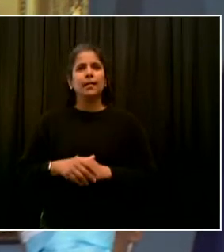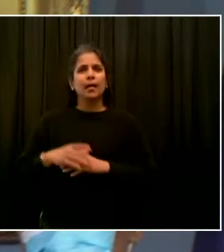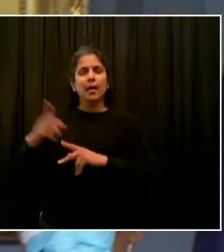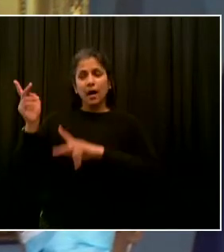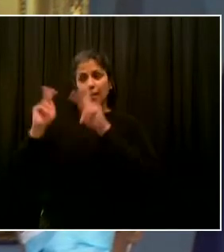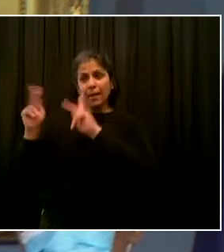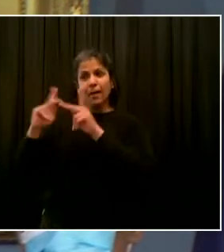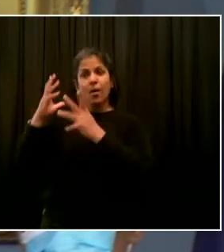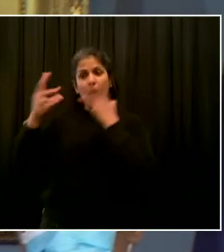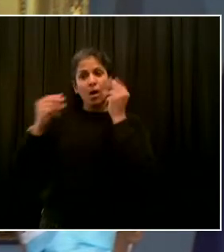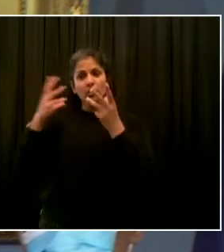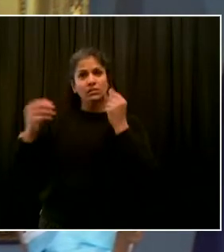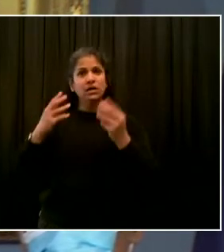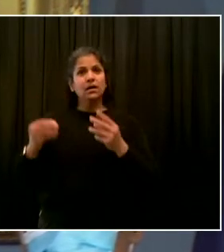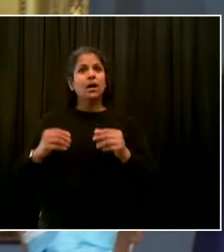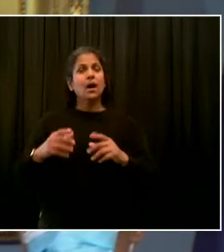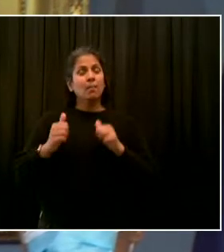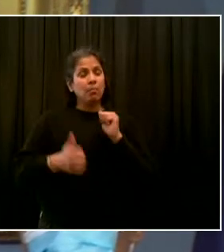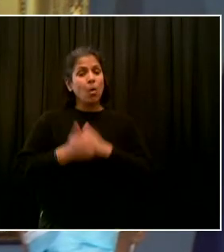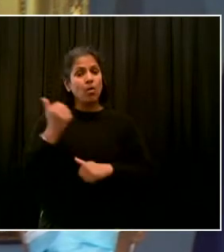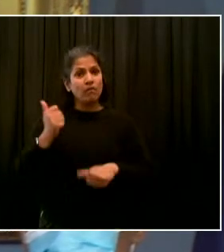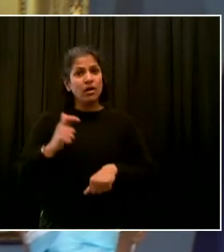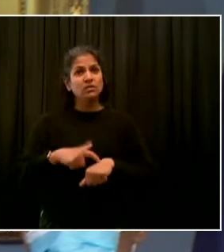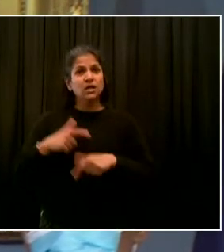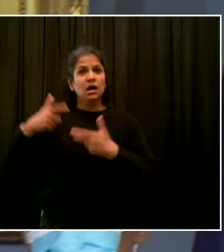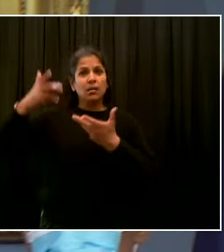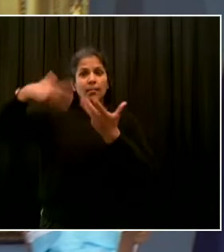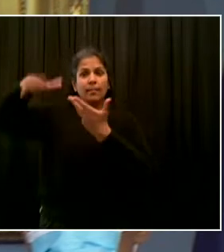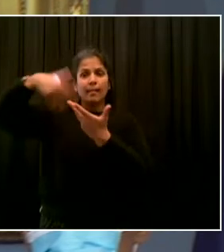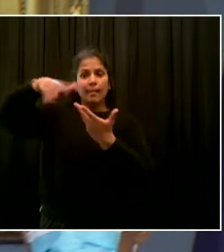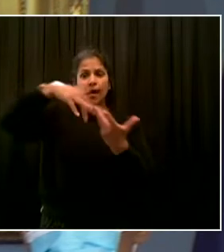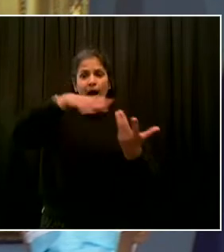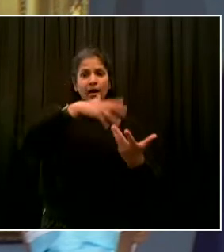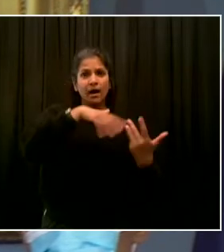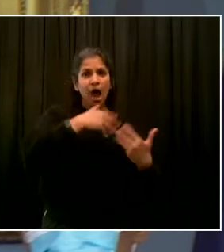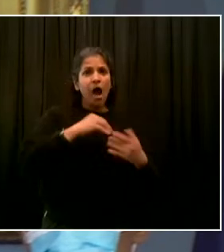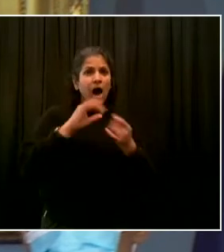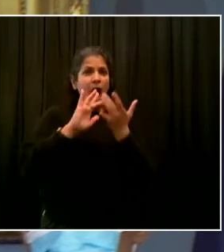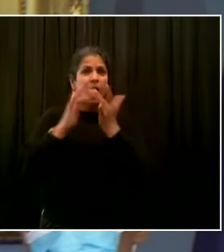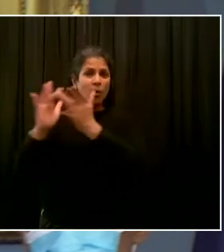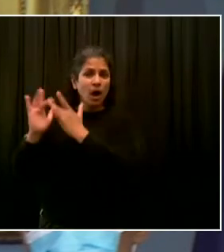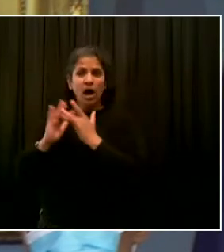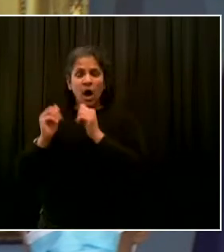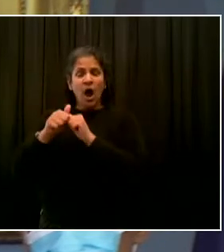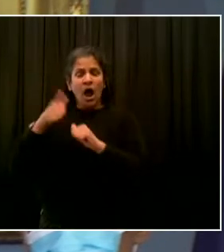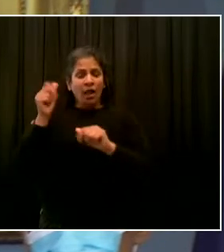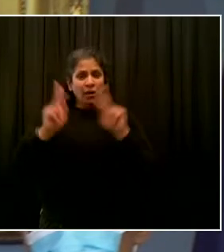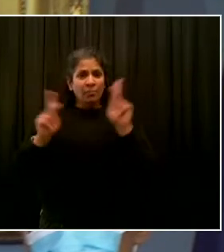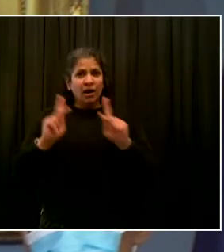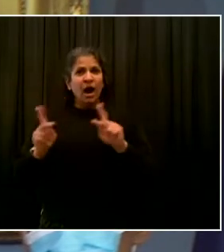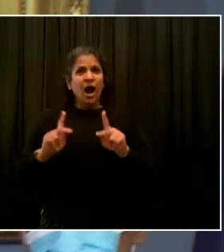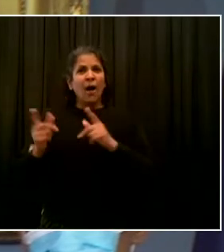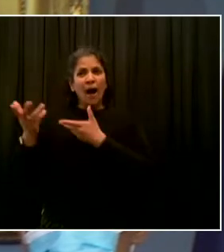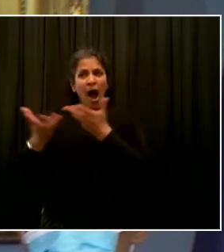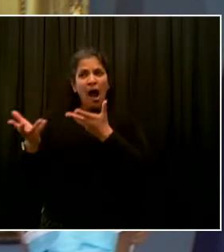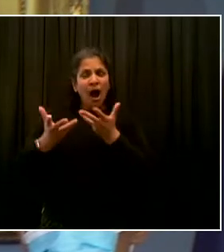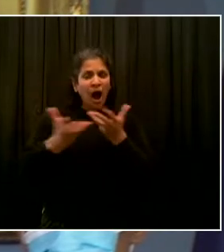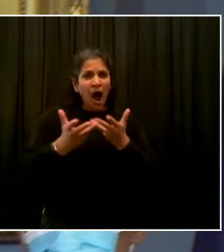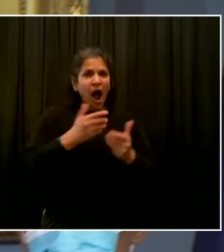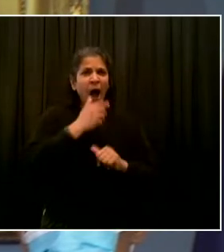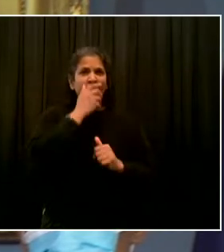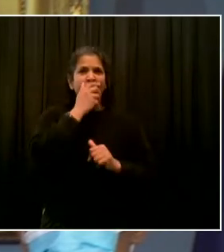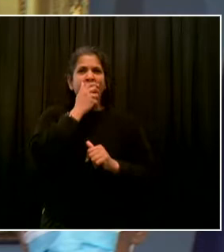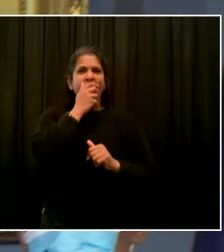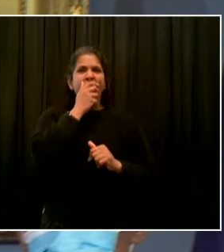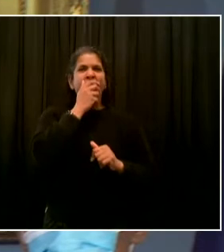and what we would say social mixing, contacting others the most, engaging in the economy and nightlife, are at most